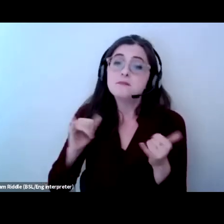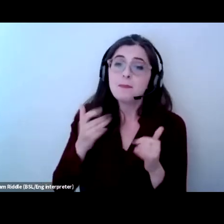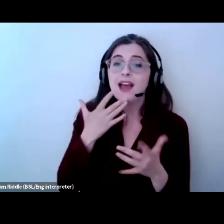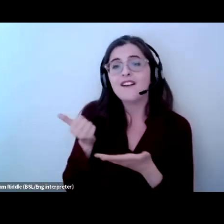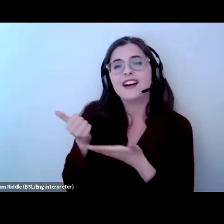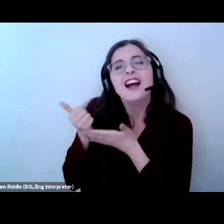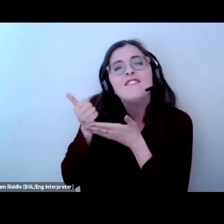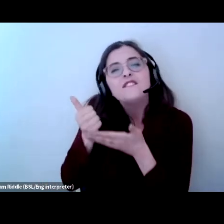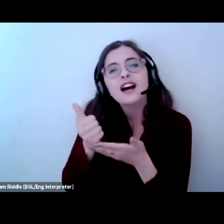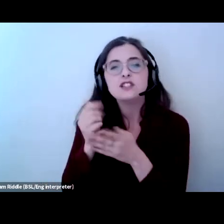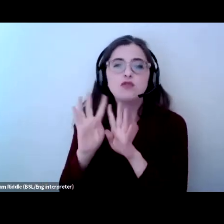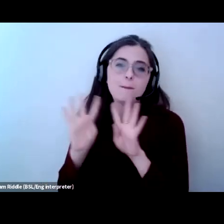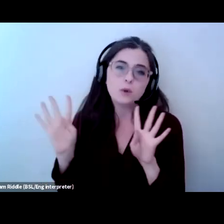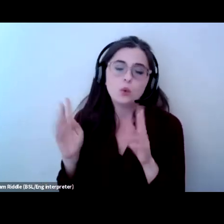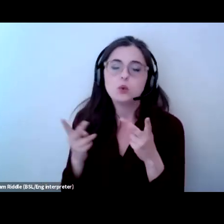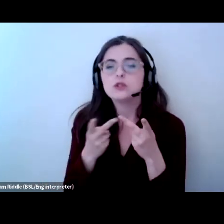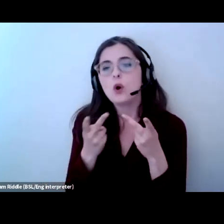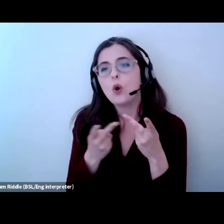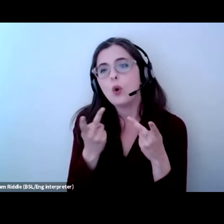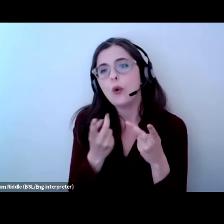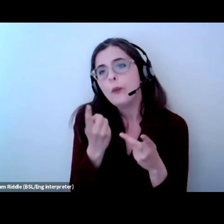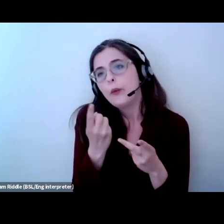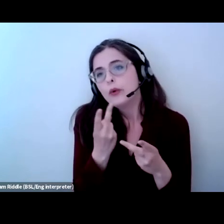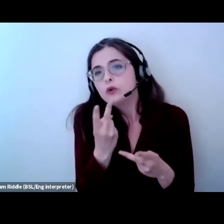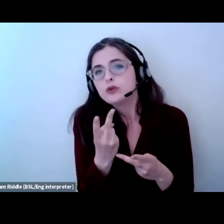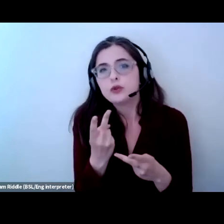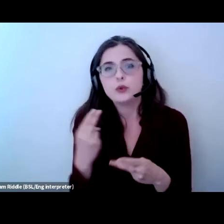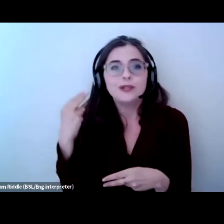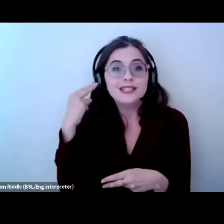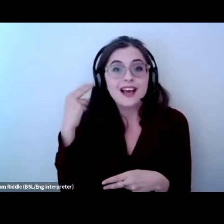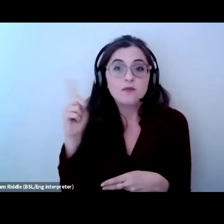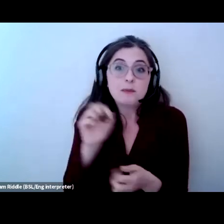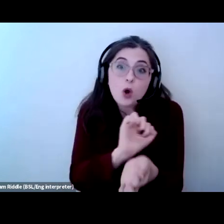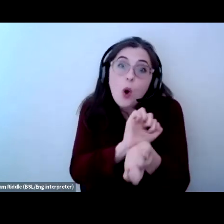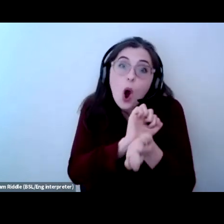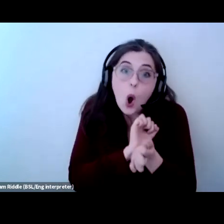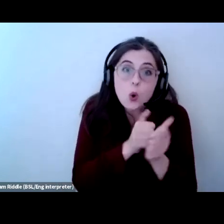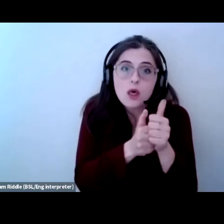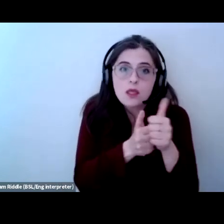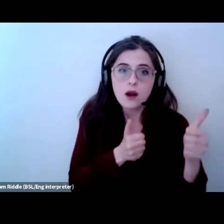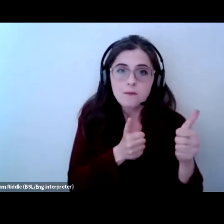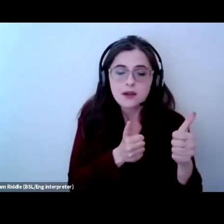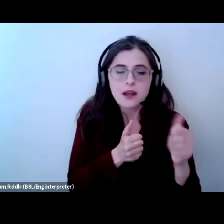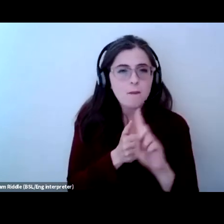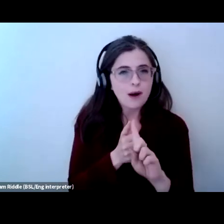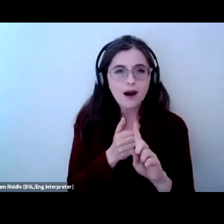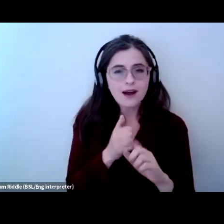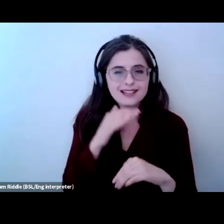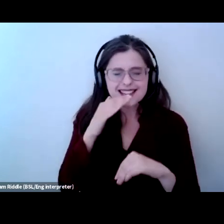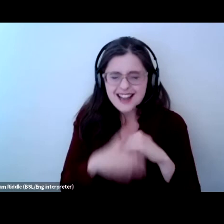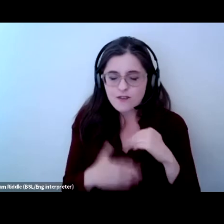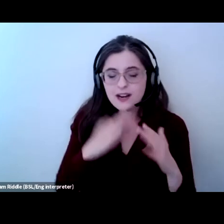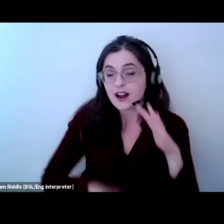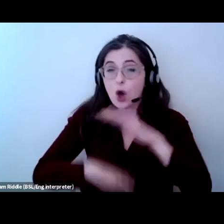advisory boards or one or two deaf people owning the company, but it's never happened before that the whole of a